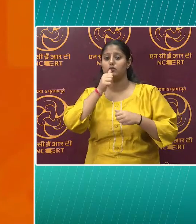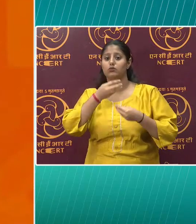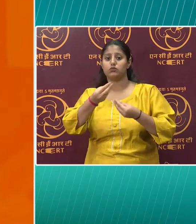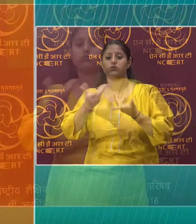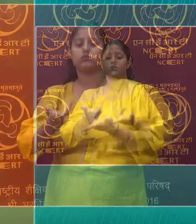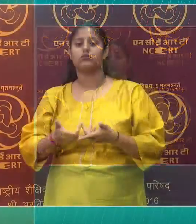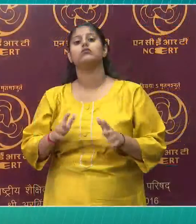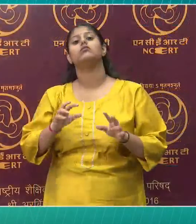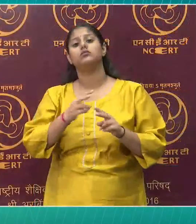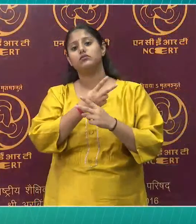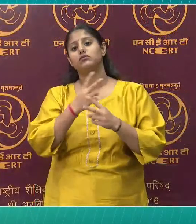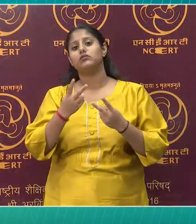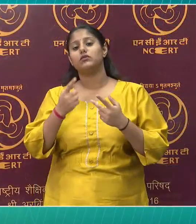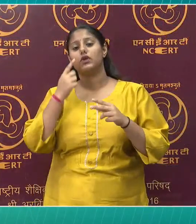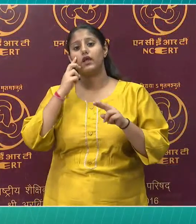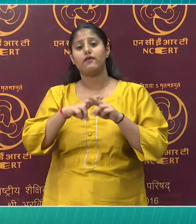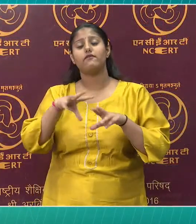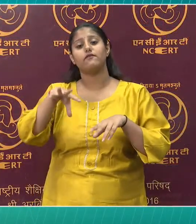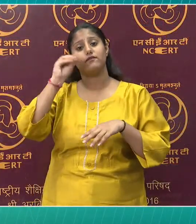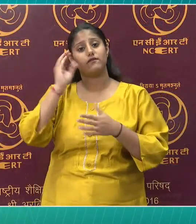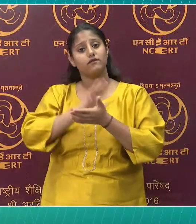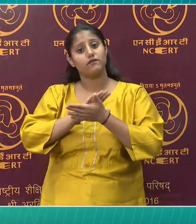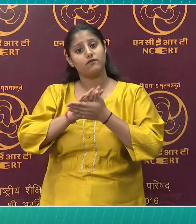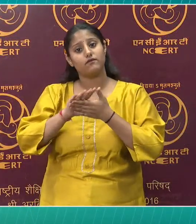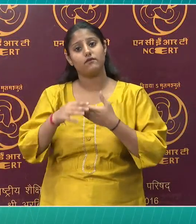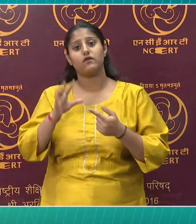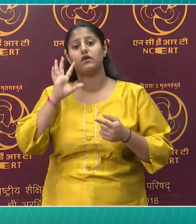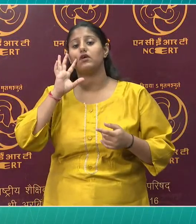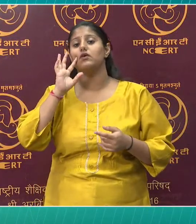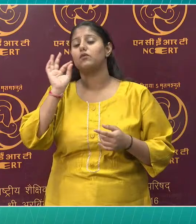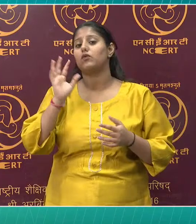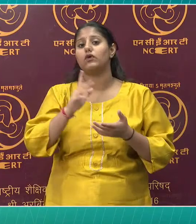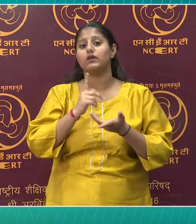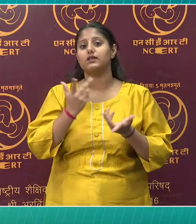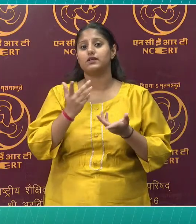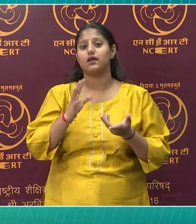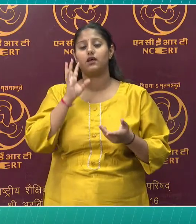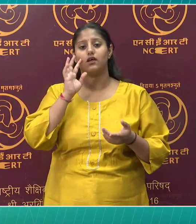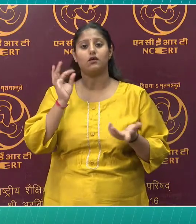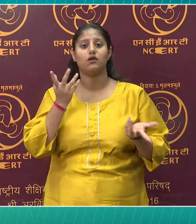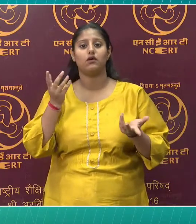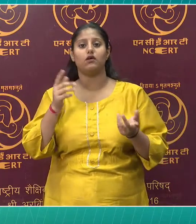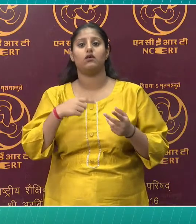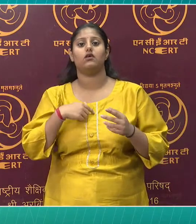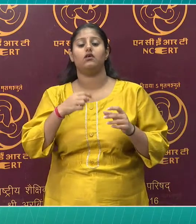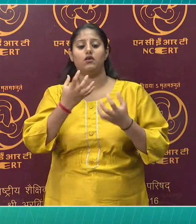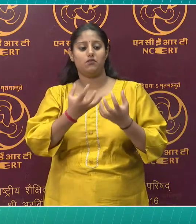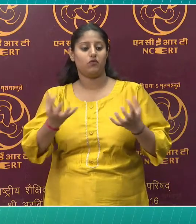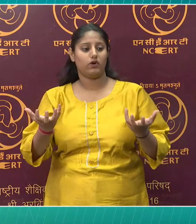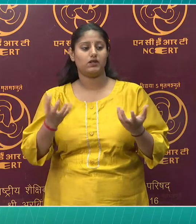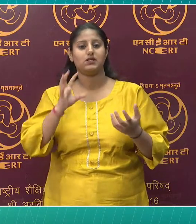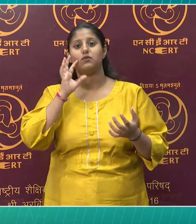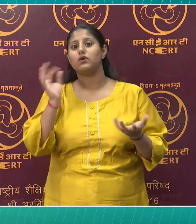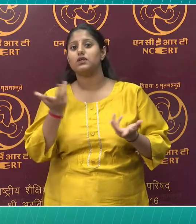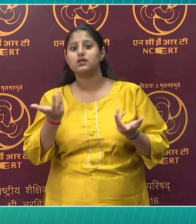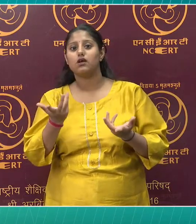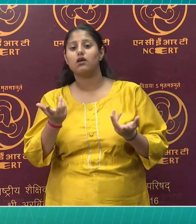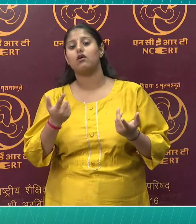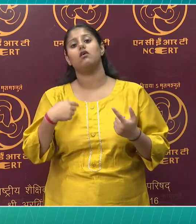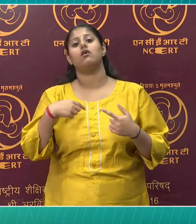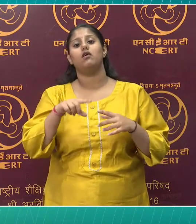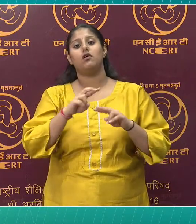once they learn about how it works, so what is important is the process, not the product. So we have